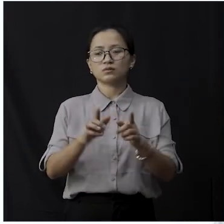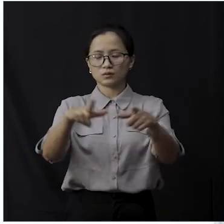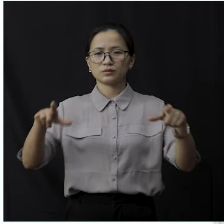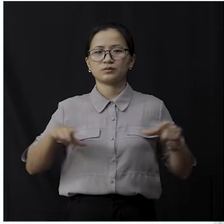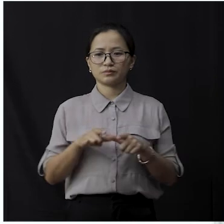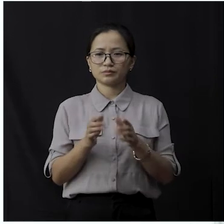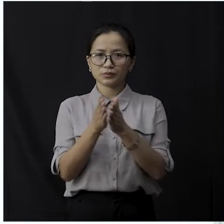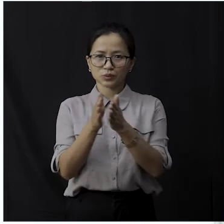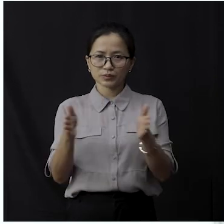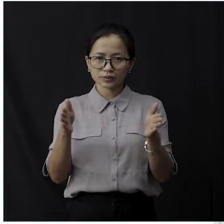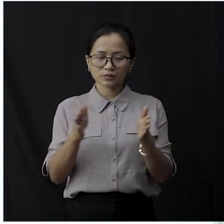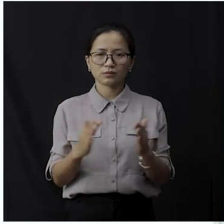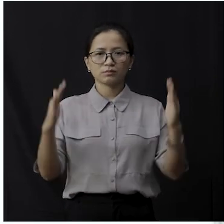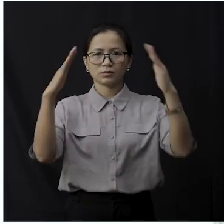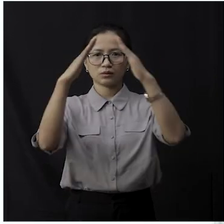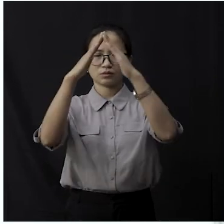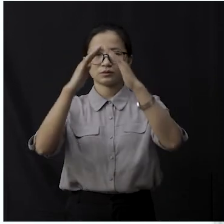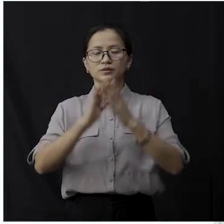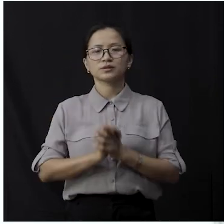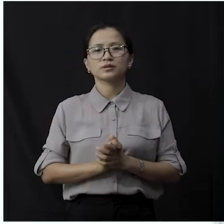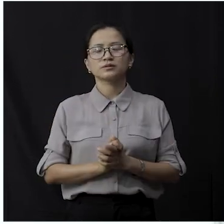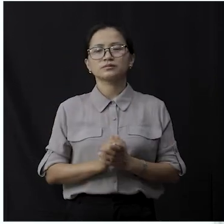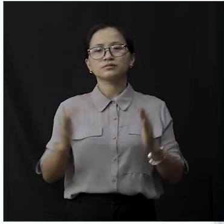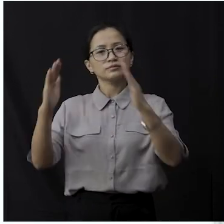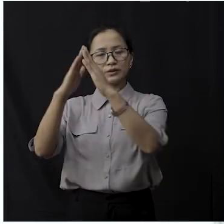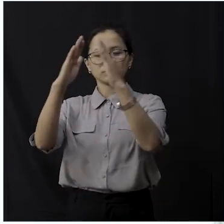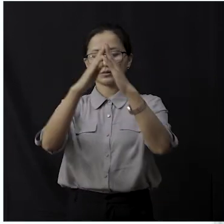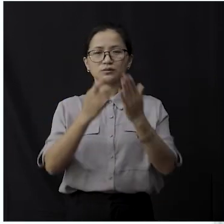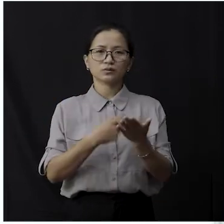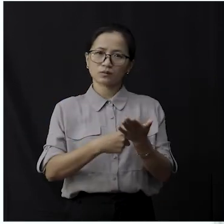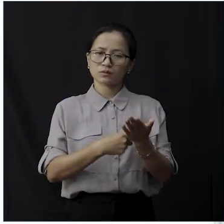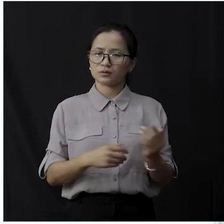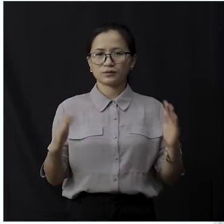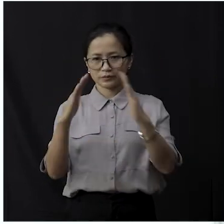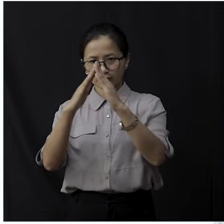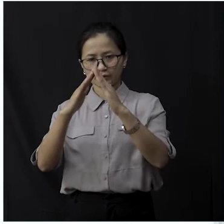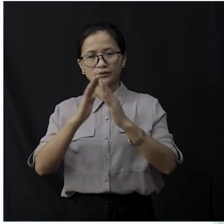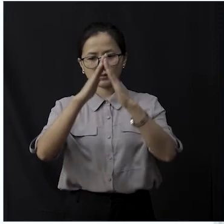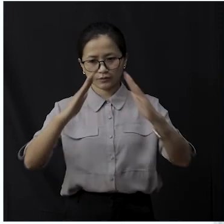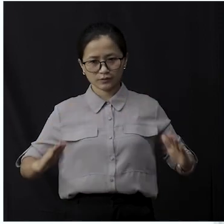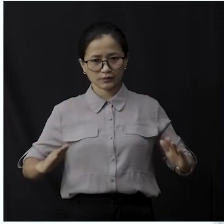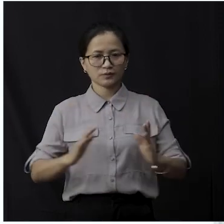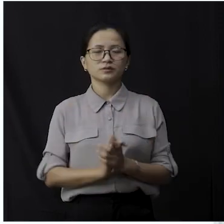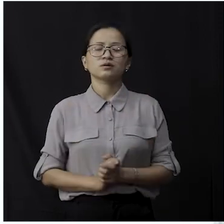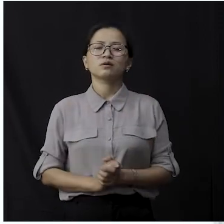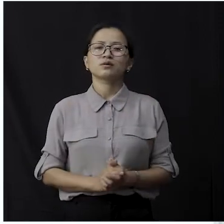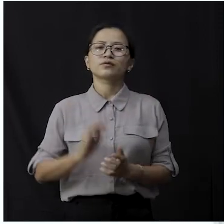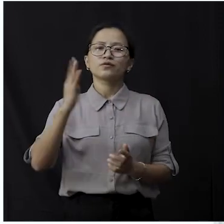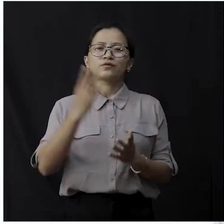lowlands between mountains or hills. Now students, our fourth